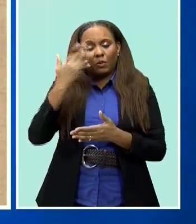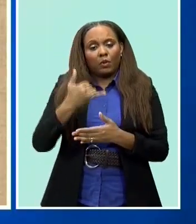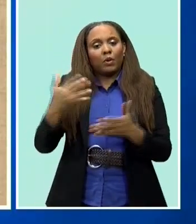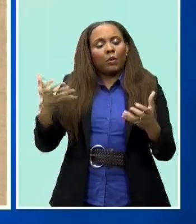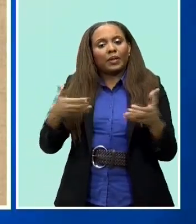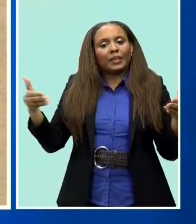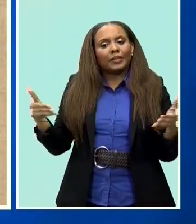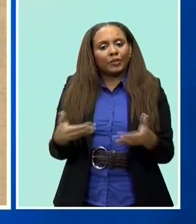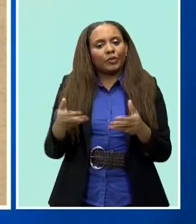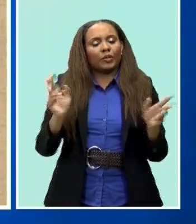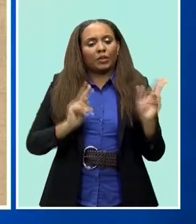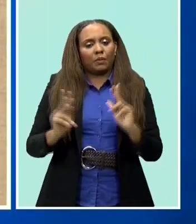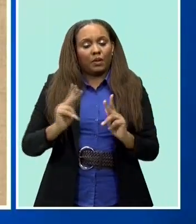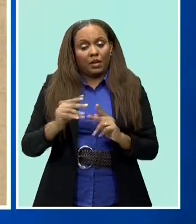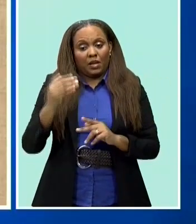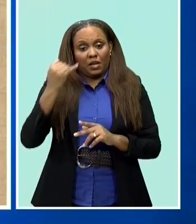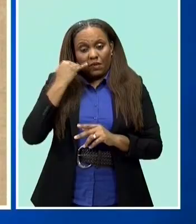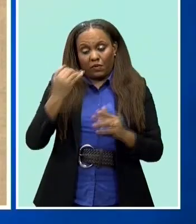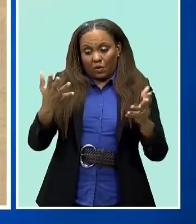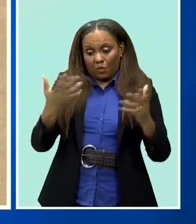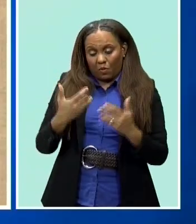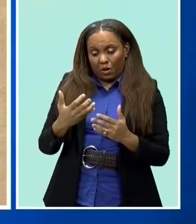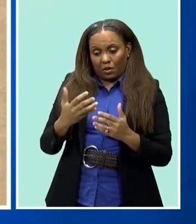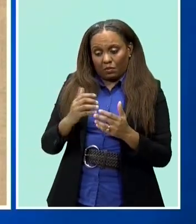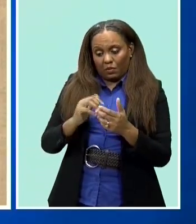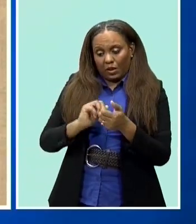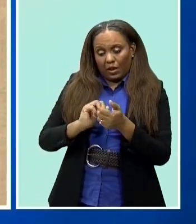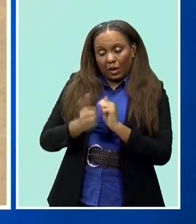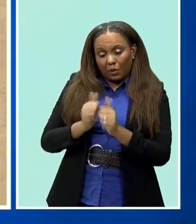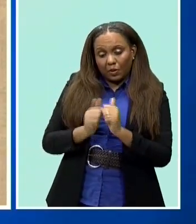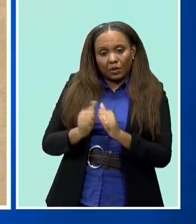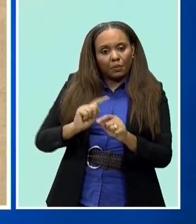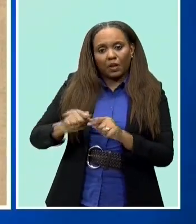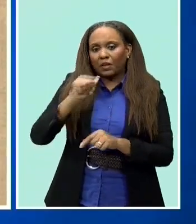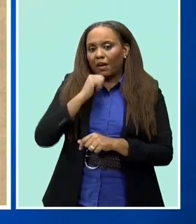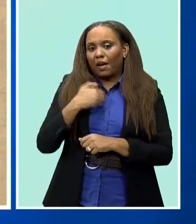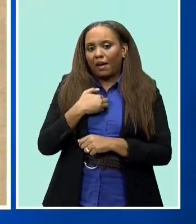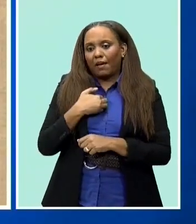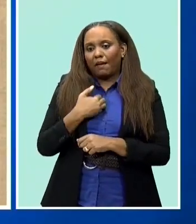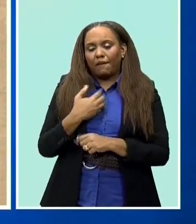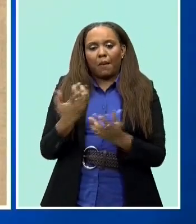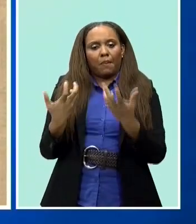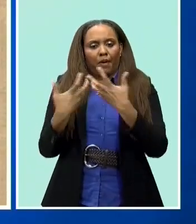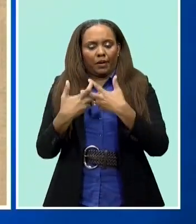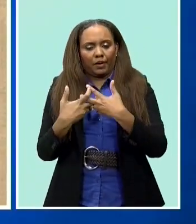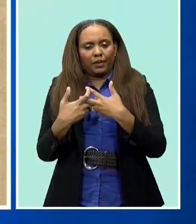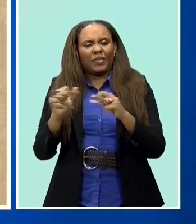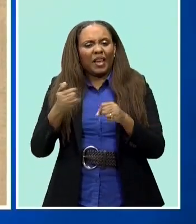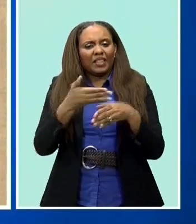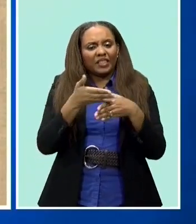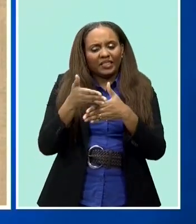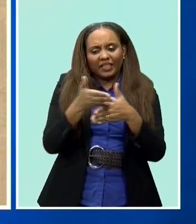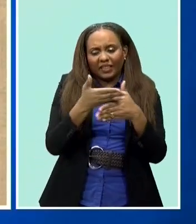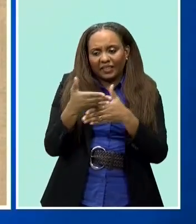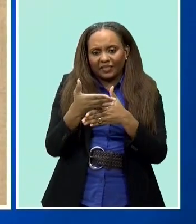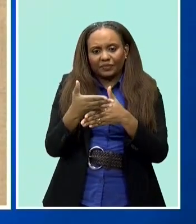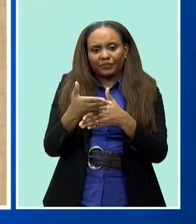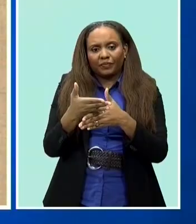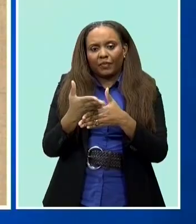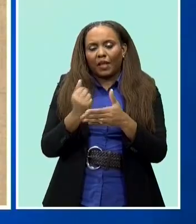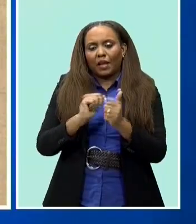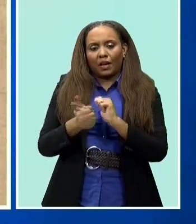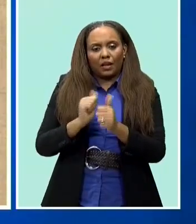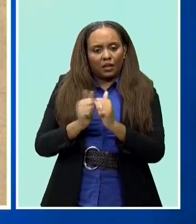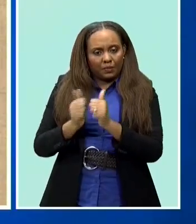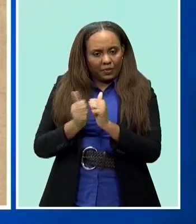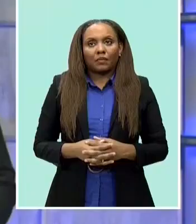place, to give those persons who want to be competitive dancers but do not have a partner of their own to share a partner and be able to compete